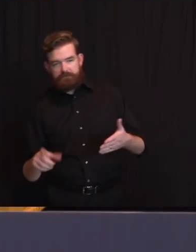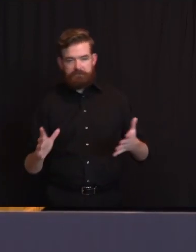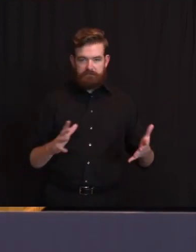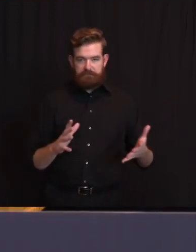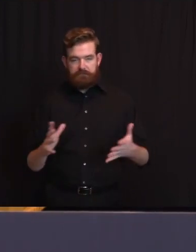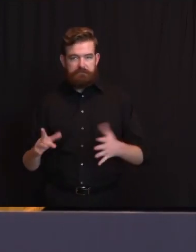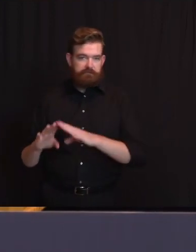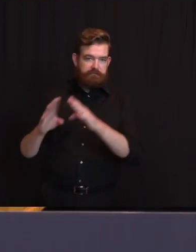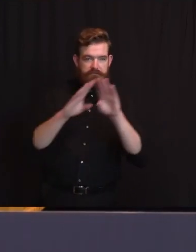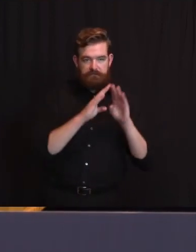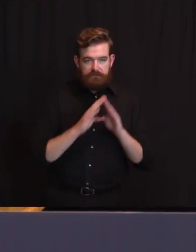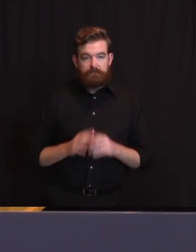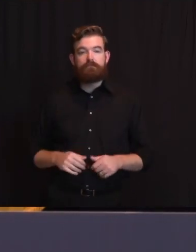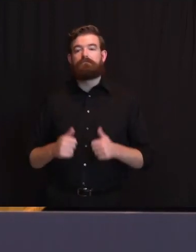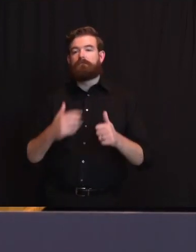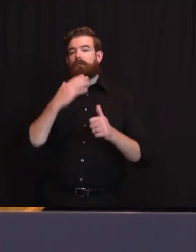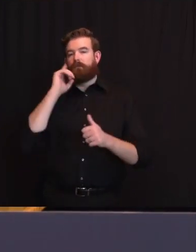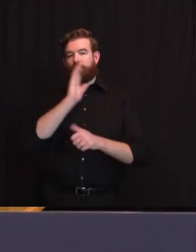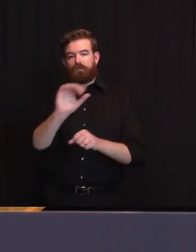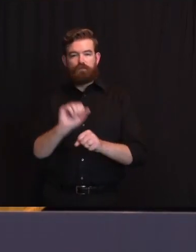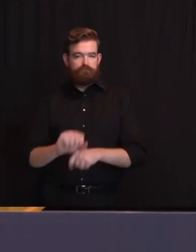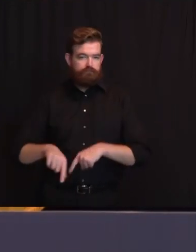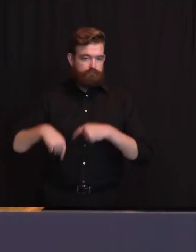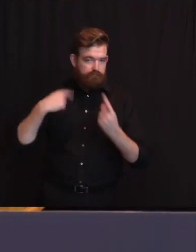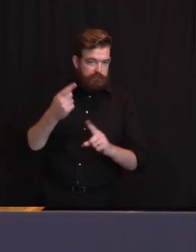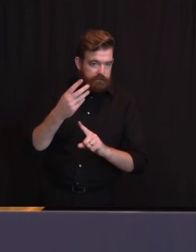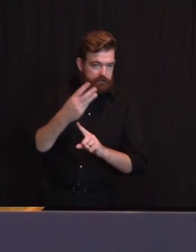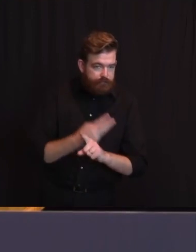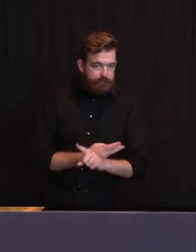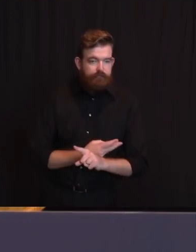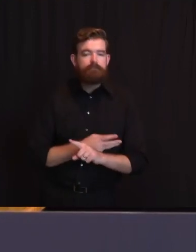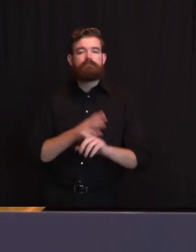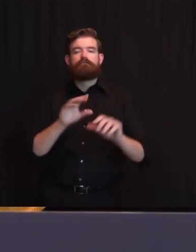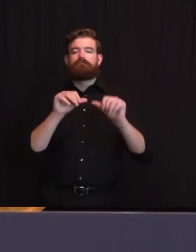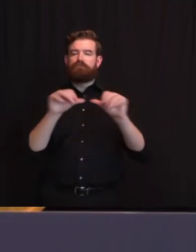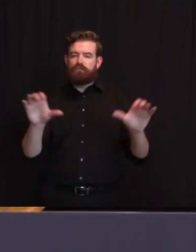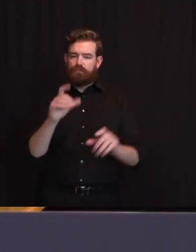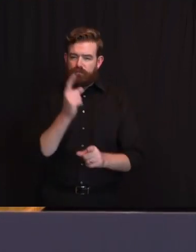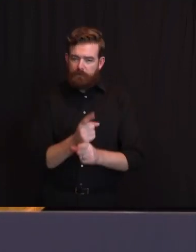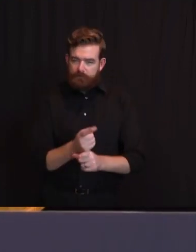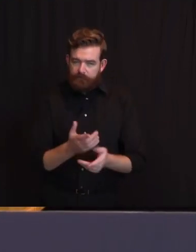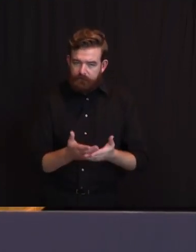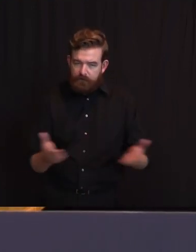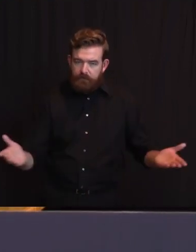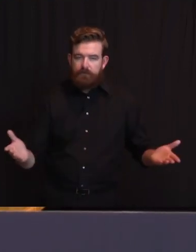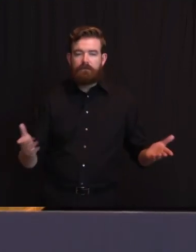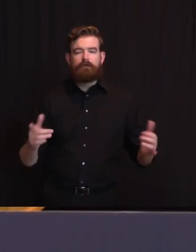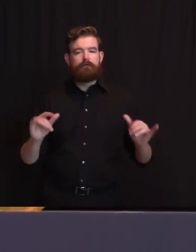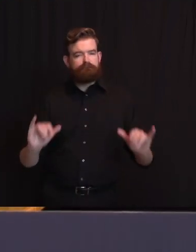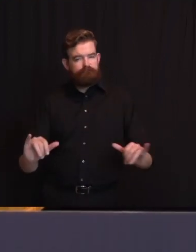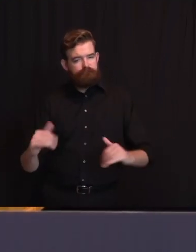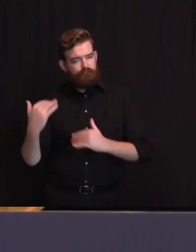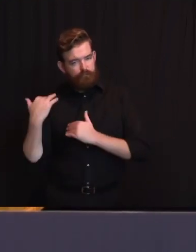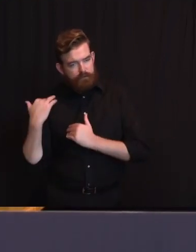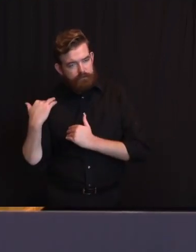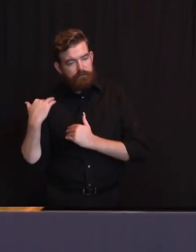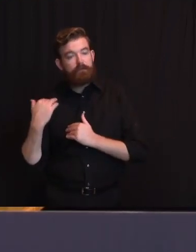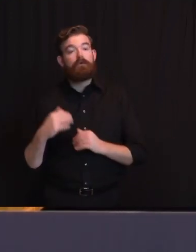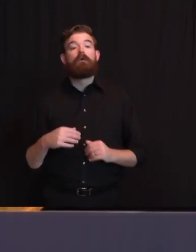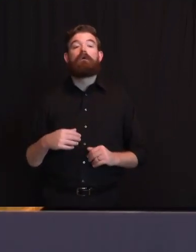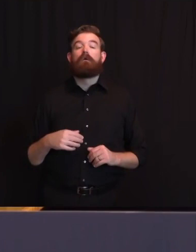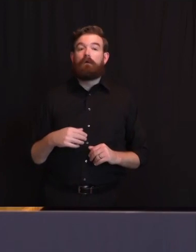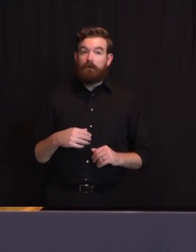6 months. Please continue to do the right thing. Please continue to behave responsibly. And if we do that together,